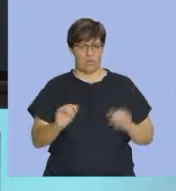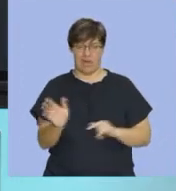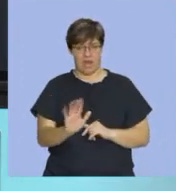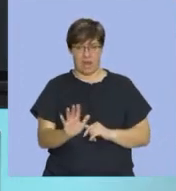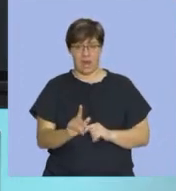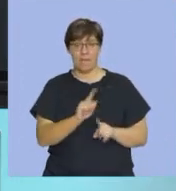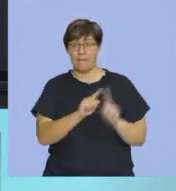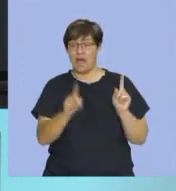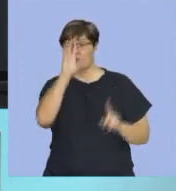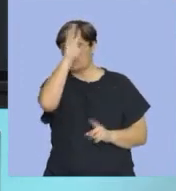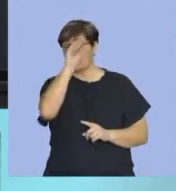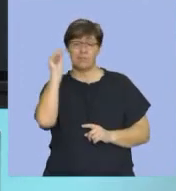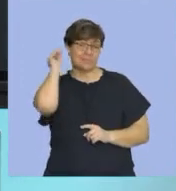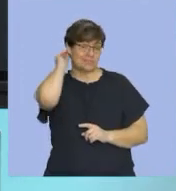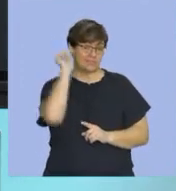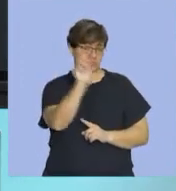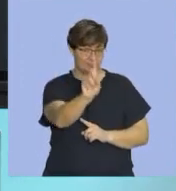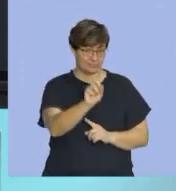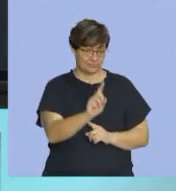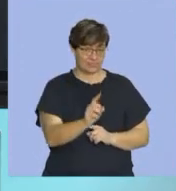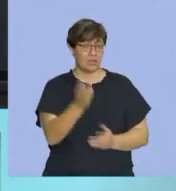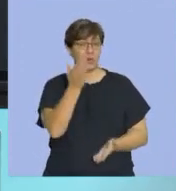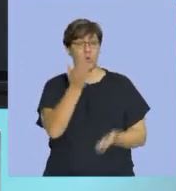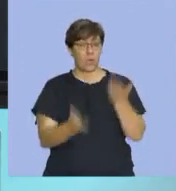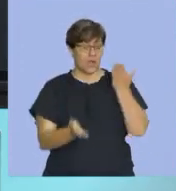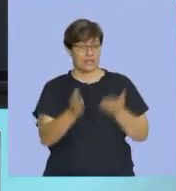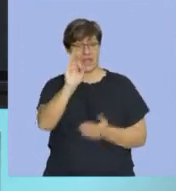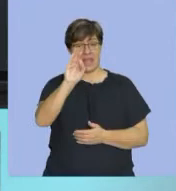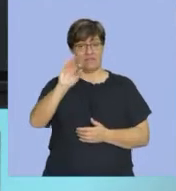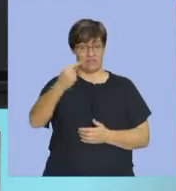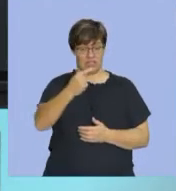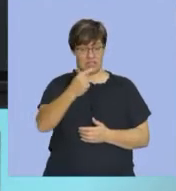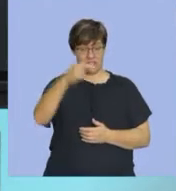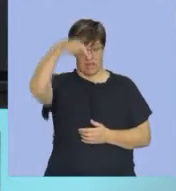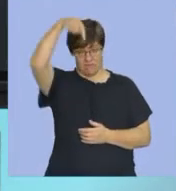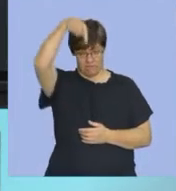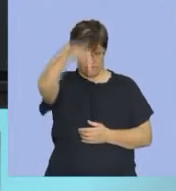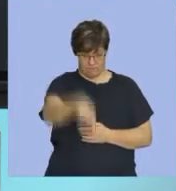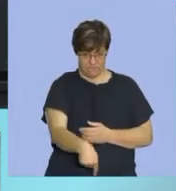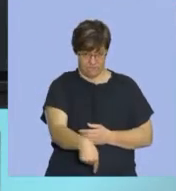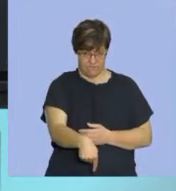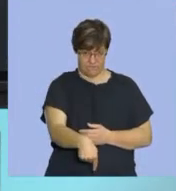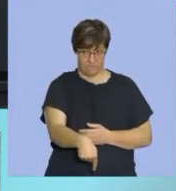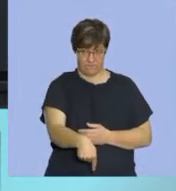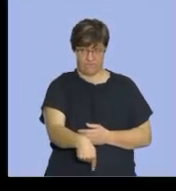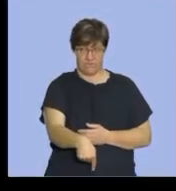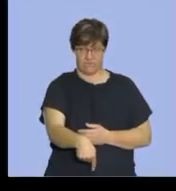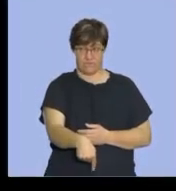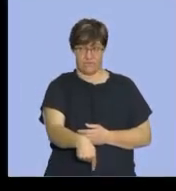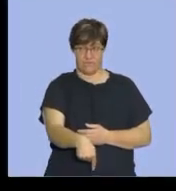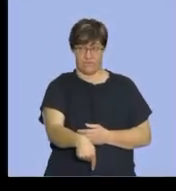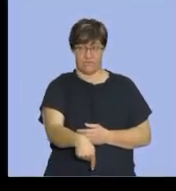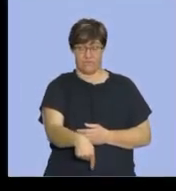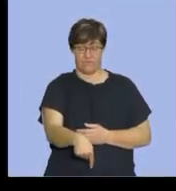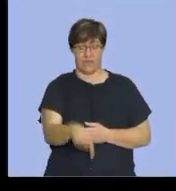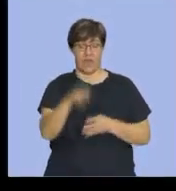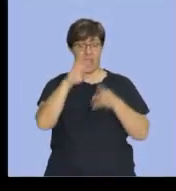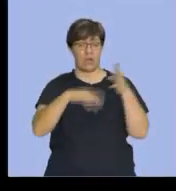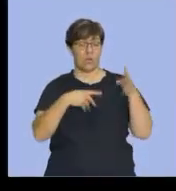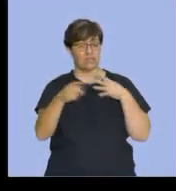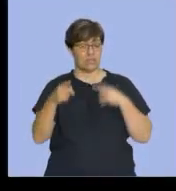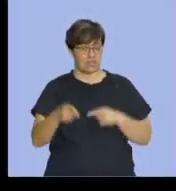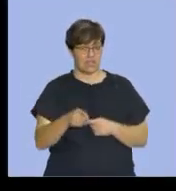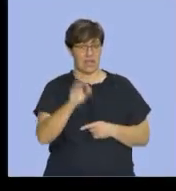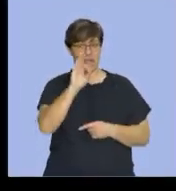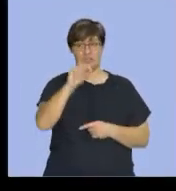to remind you of something. Weight, Fg, acts vertically down. The equation is